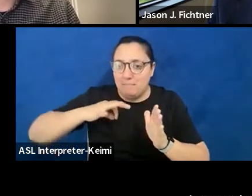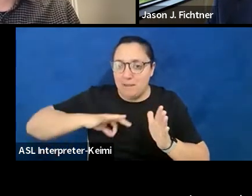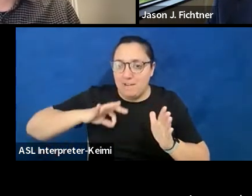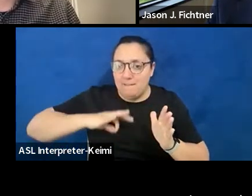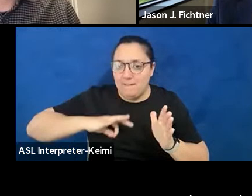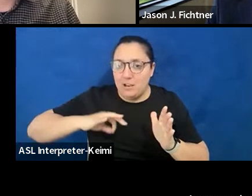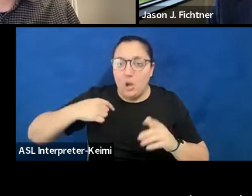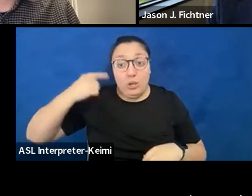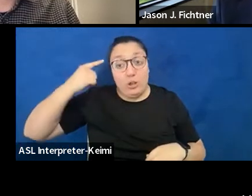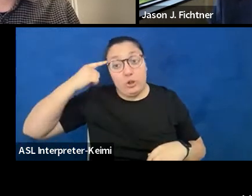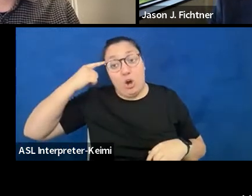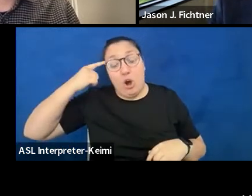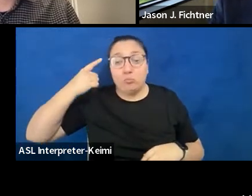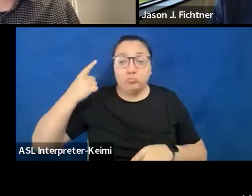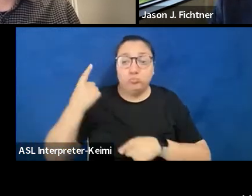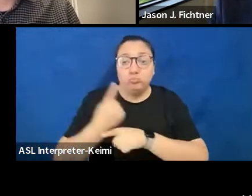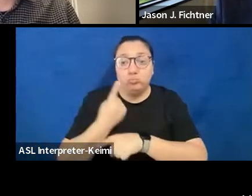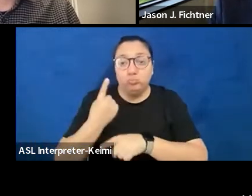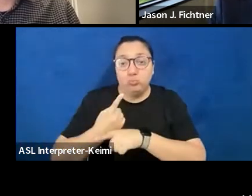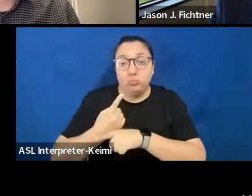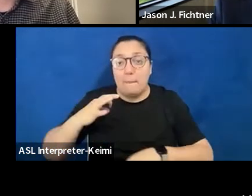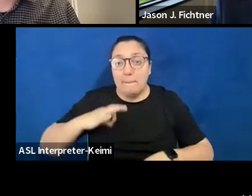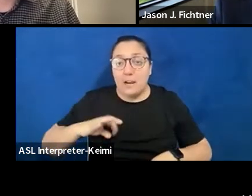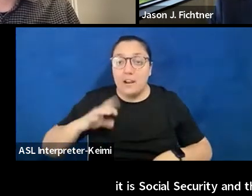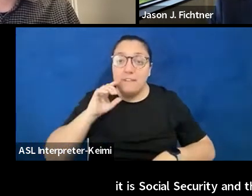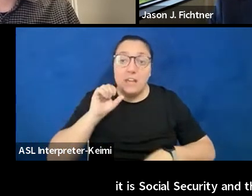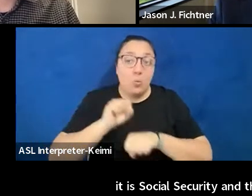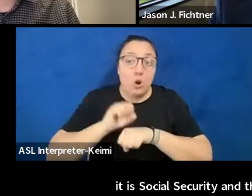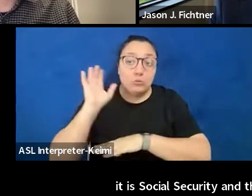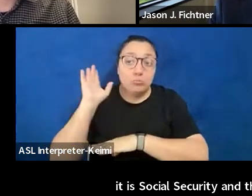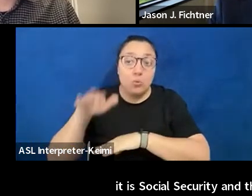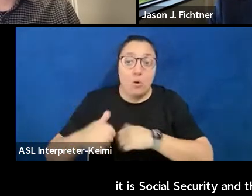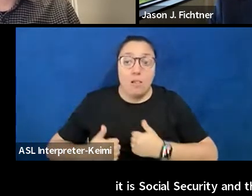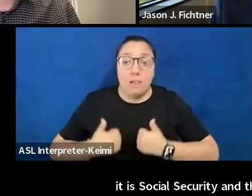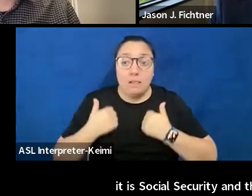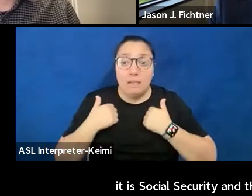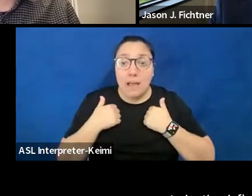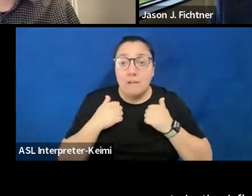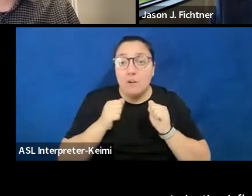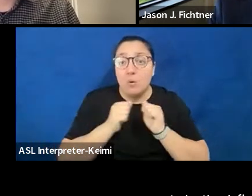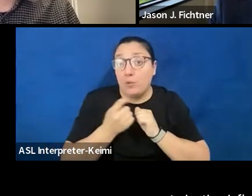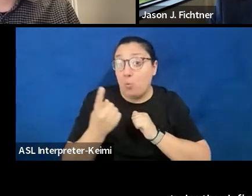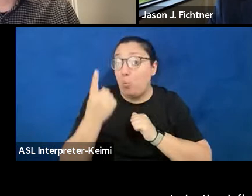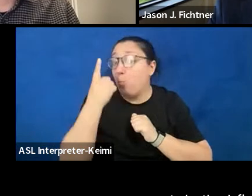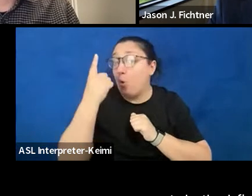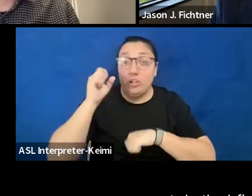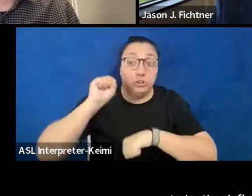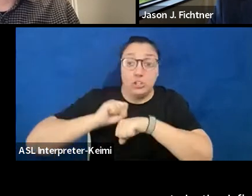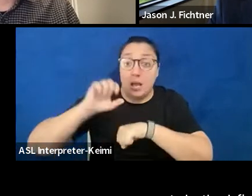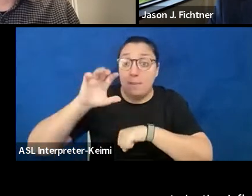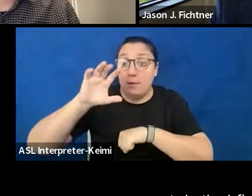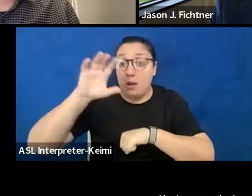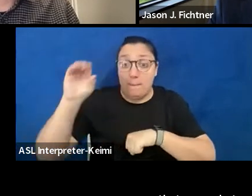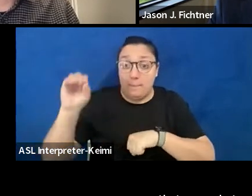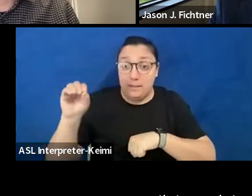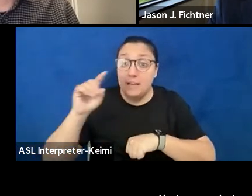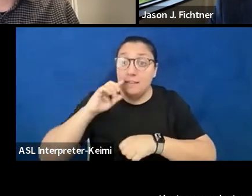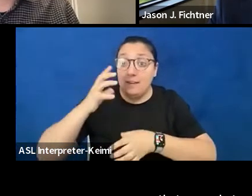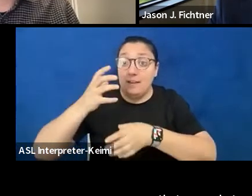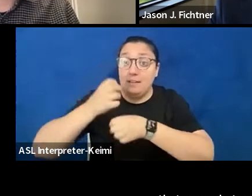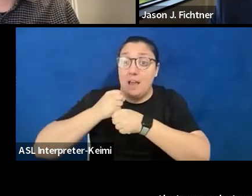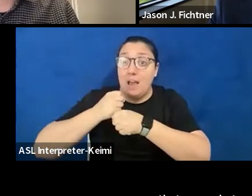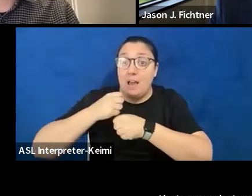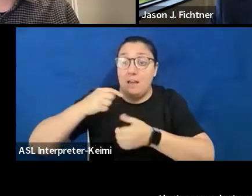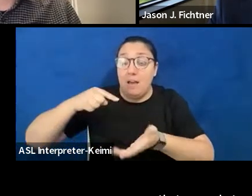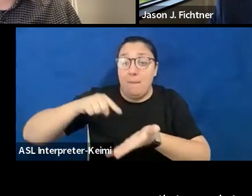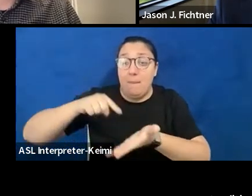thought of as the traditional pension, where someone would work their entire lives with perhaps one employer and receive a payment for the rest of